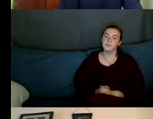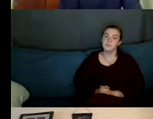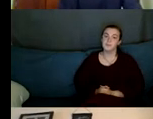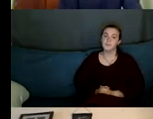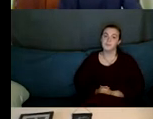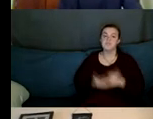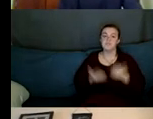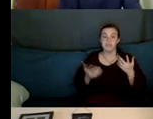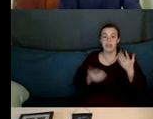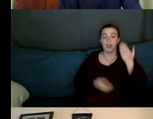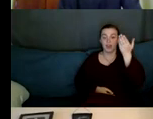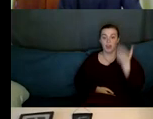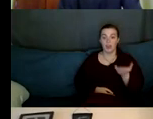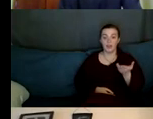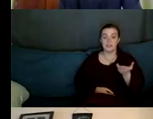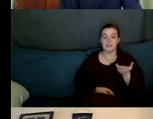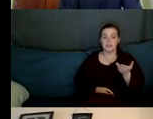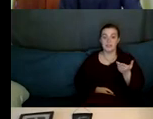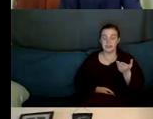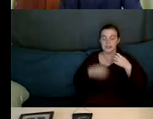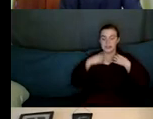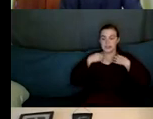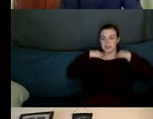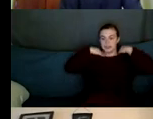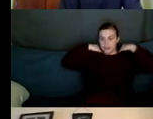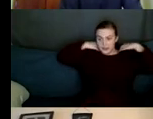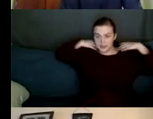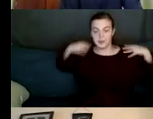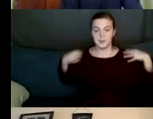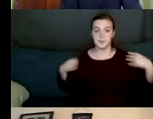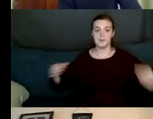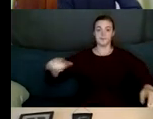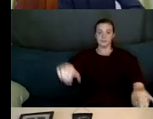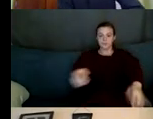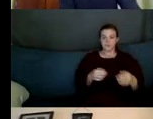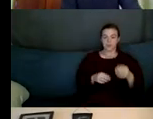this here is the export from that little form that I made. This is very simplified.